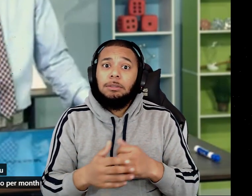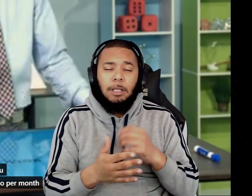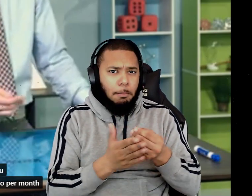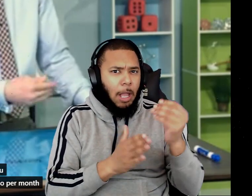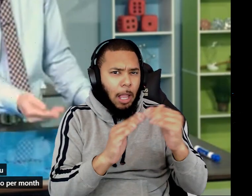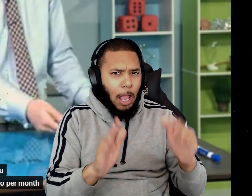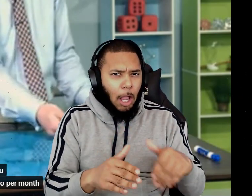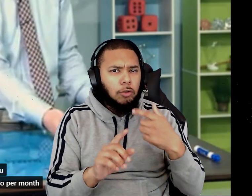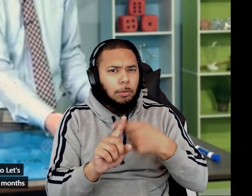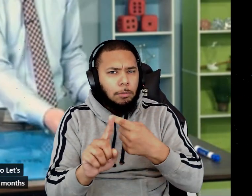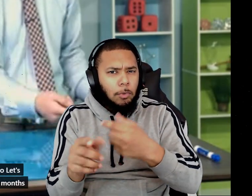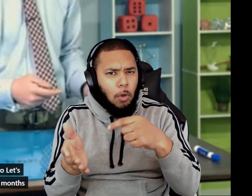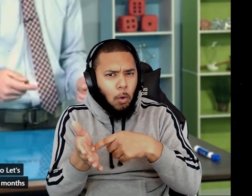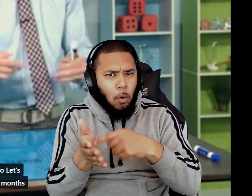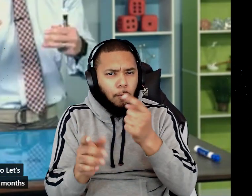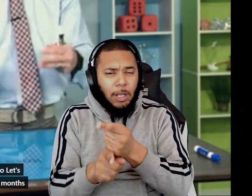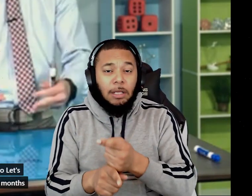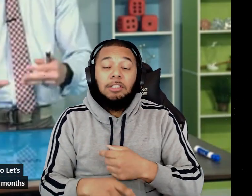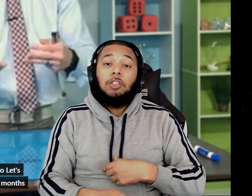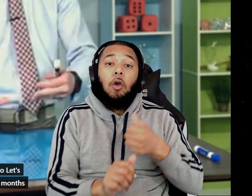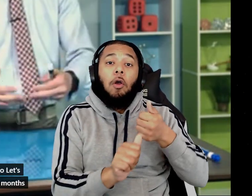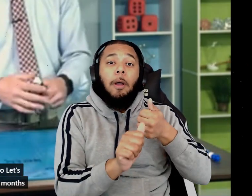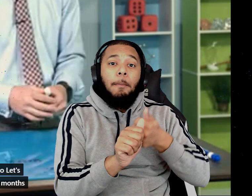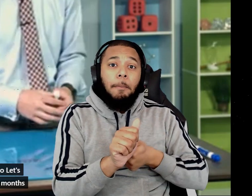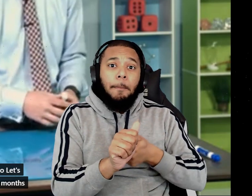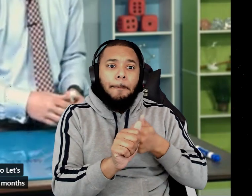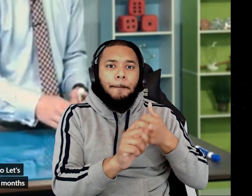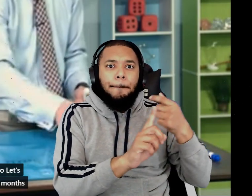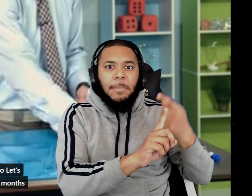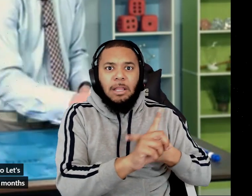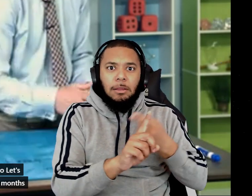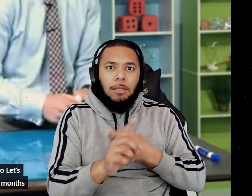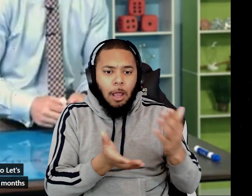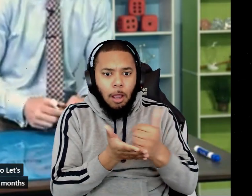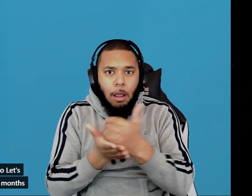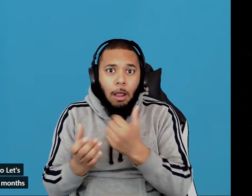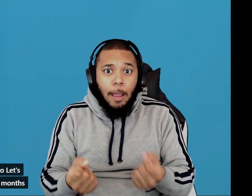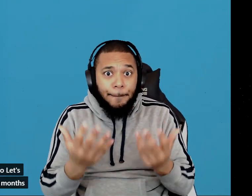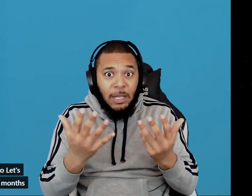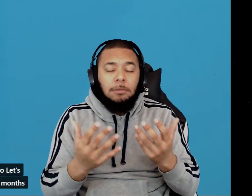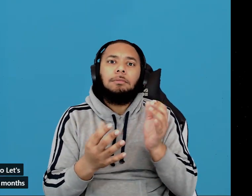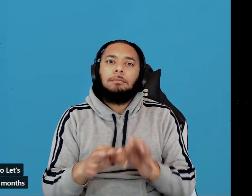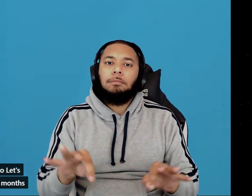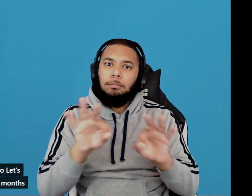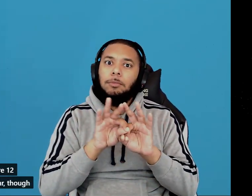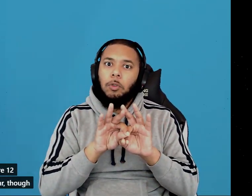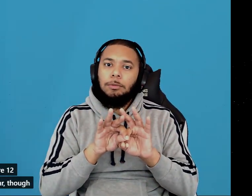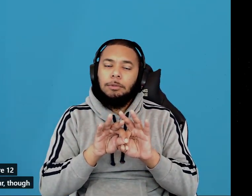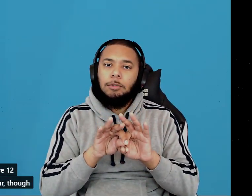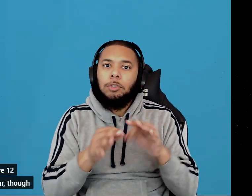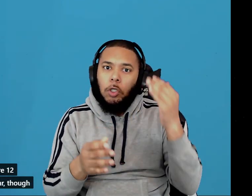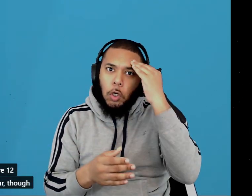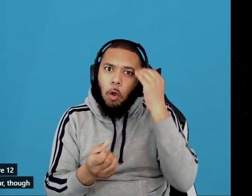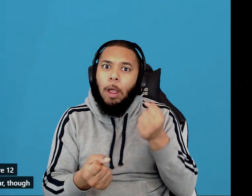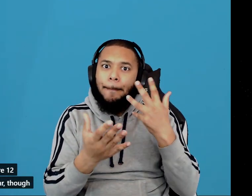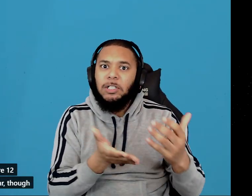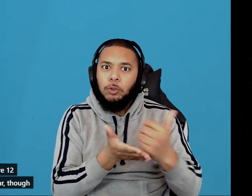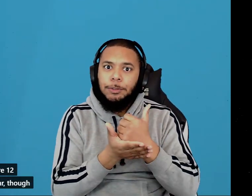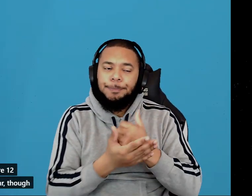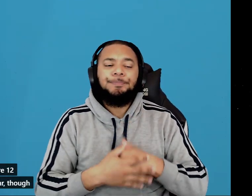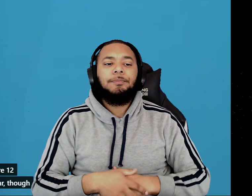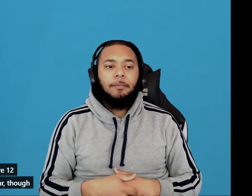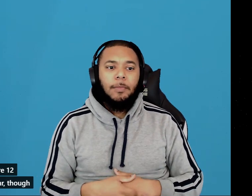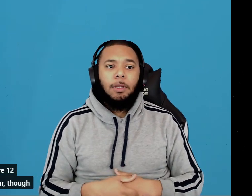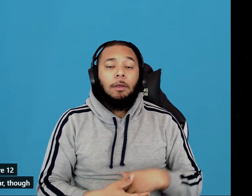per month. So per month is a really helpful increment. So let's look at this. 42,000. How many months are there in a year? There are 12